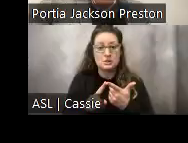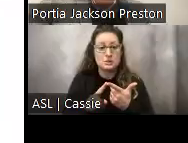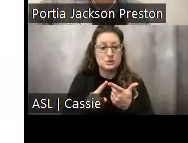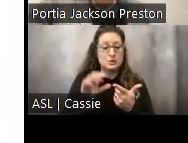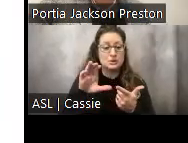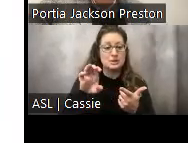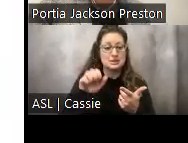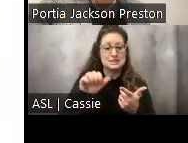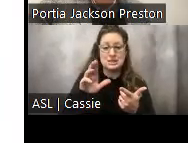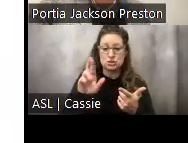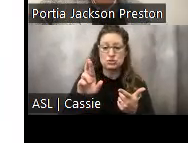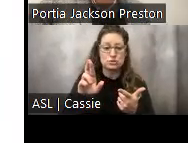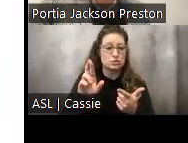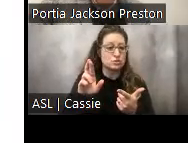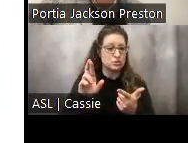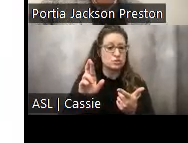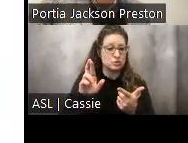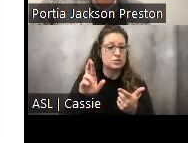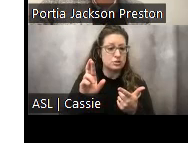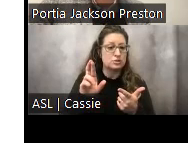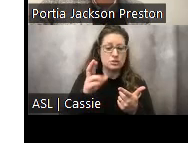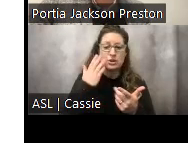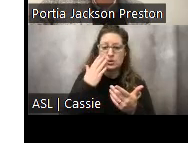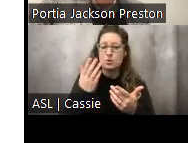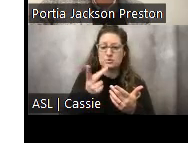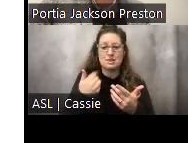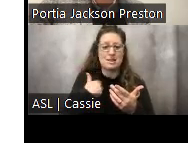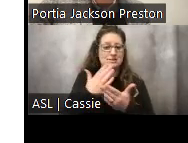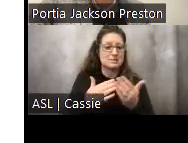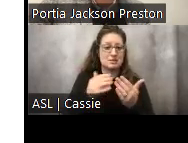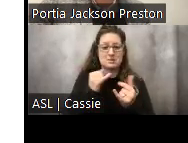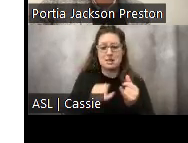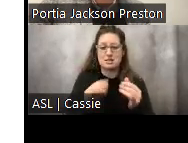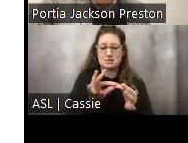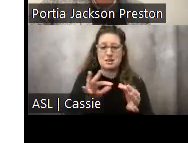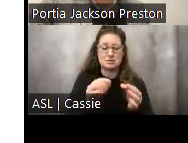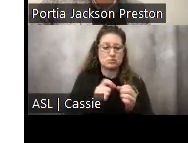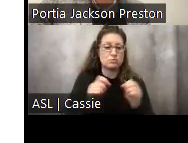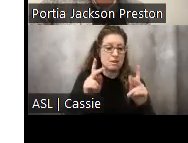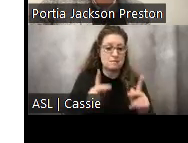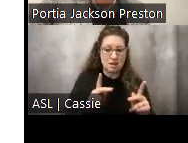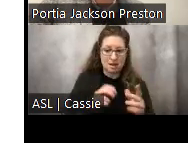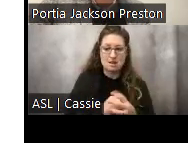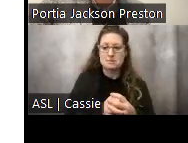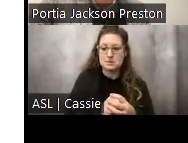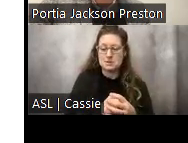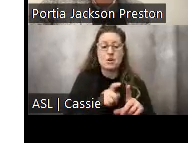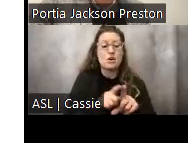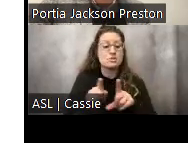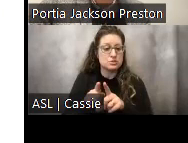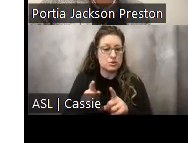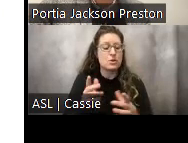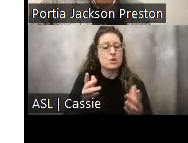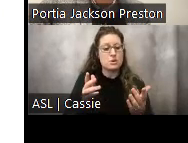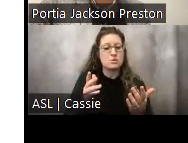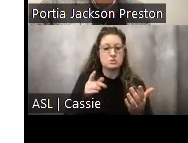you know, there's some wrap-up comments and there's some future opportunities